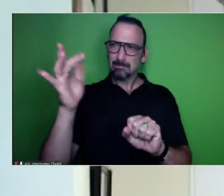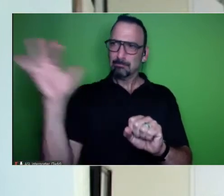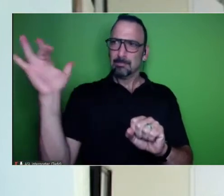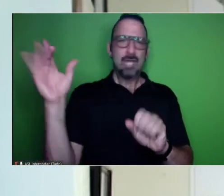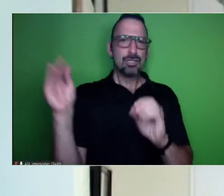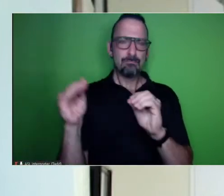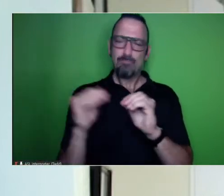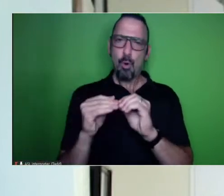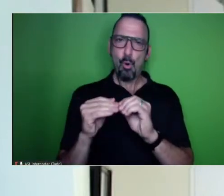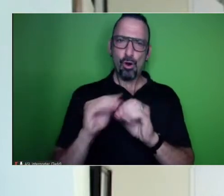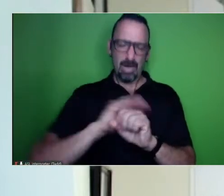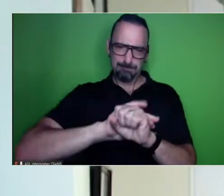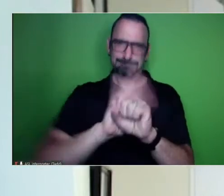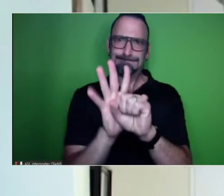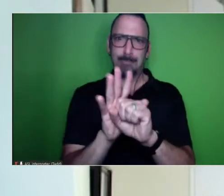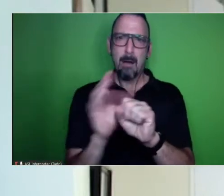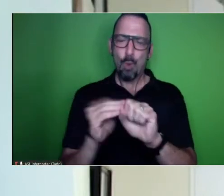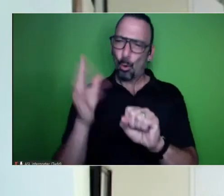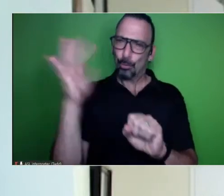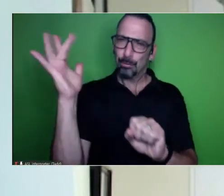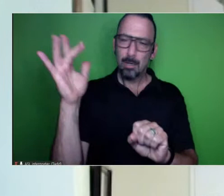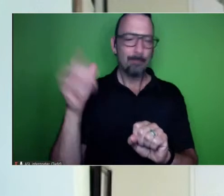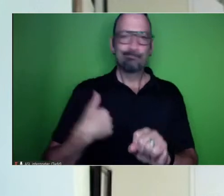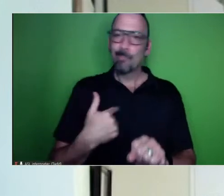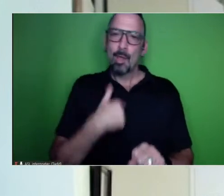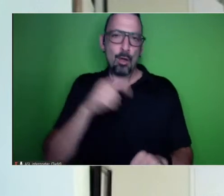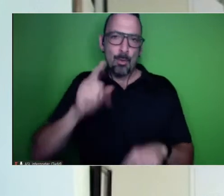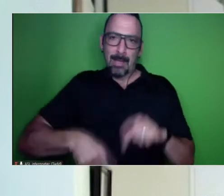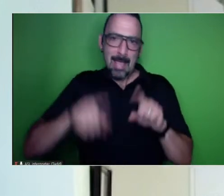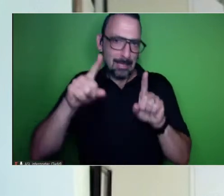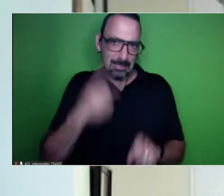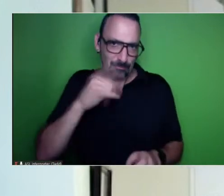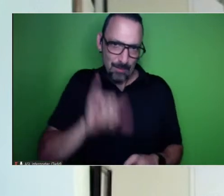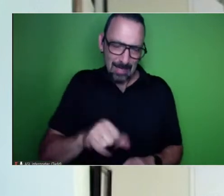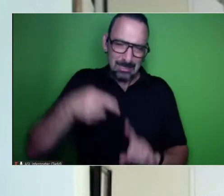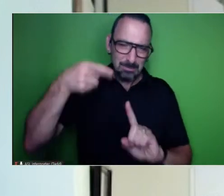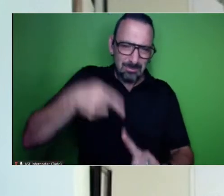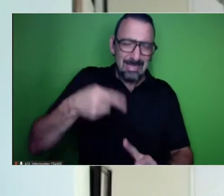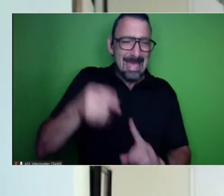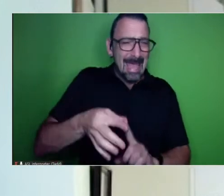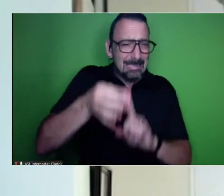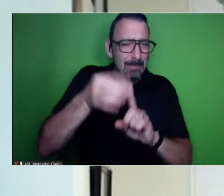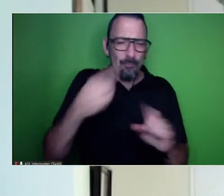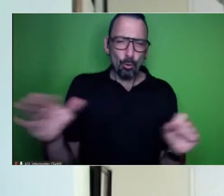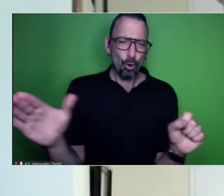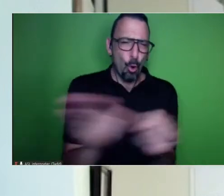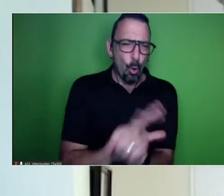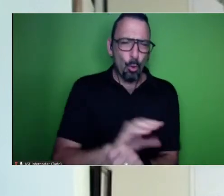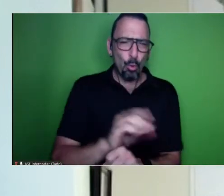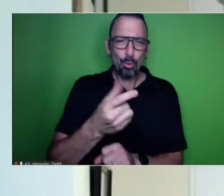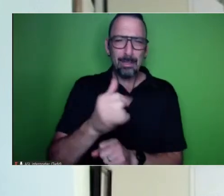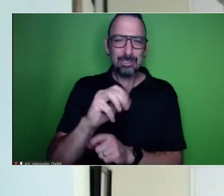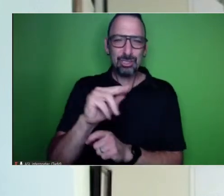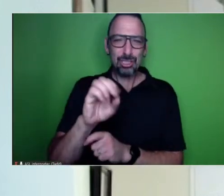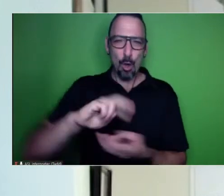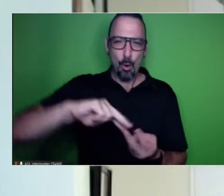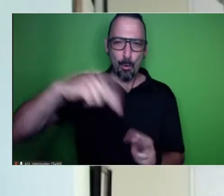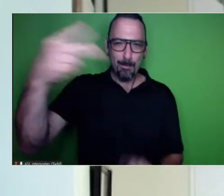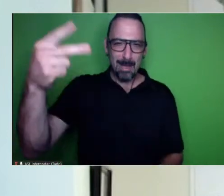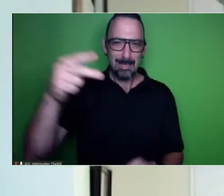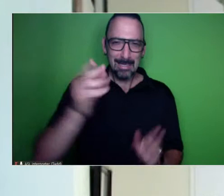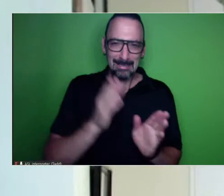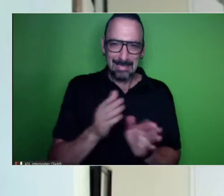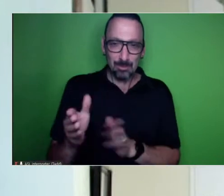we don't test for that Delta variant except with whole genome sequencing. So that process is